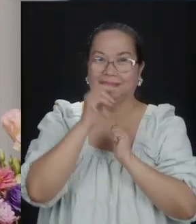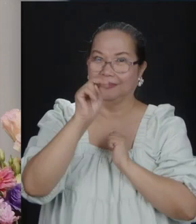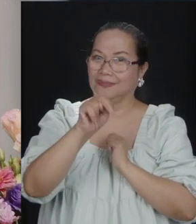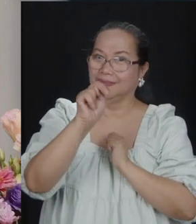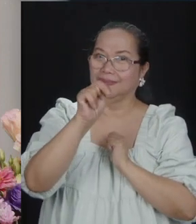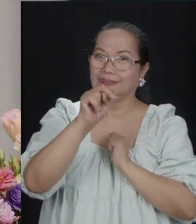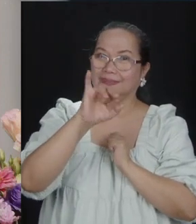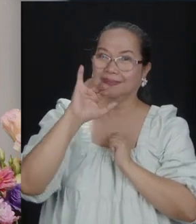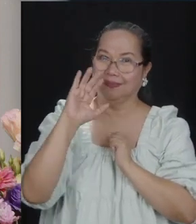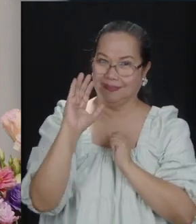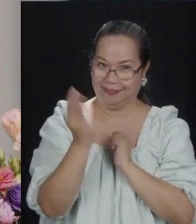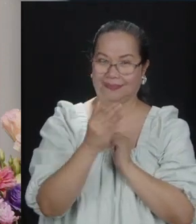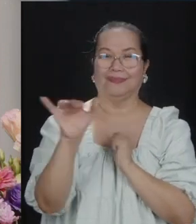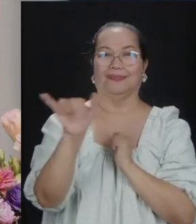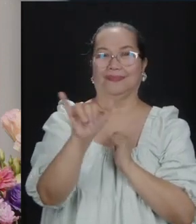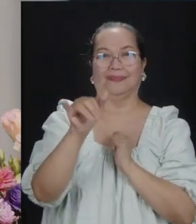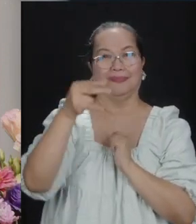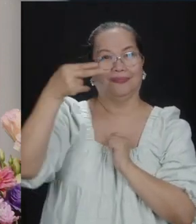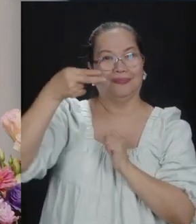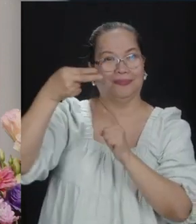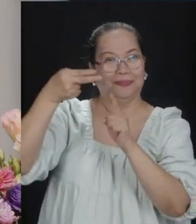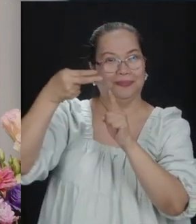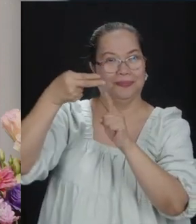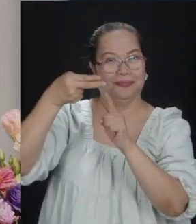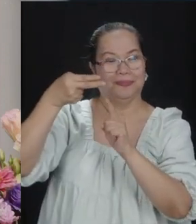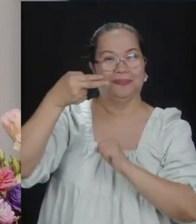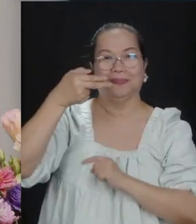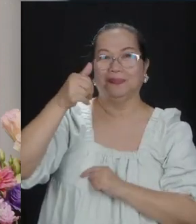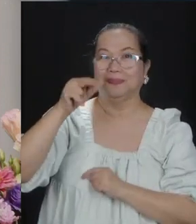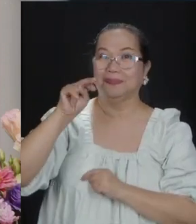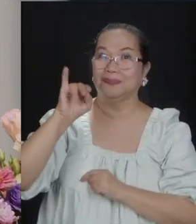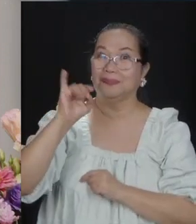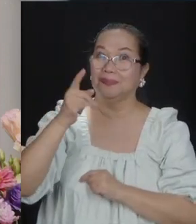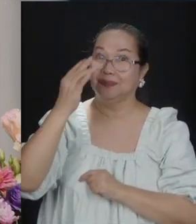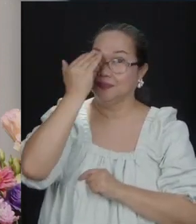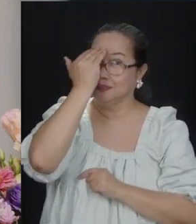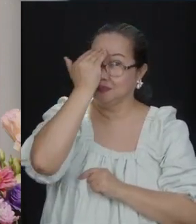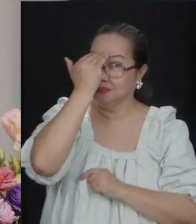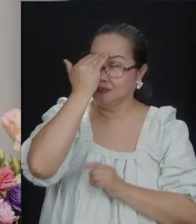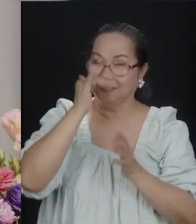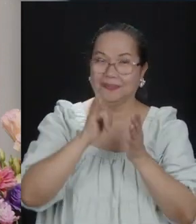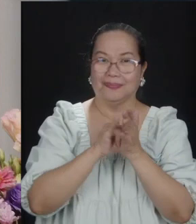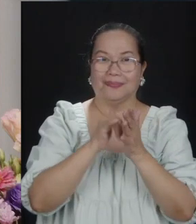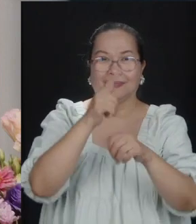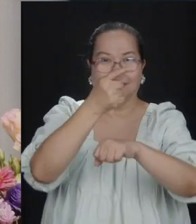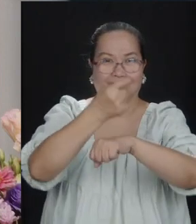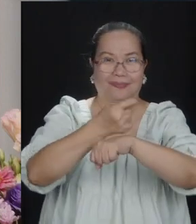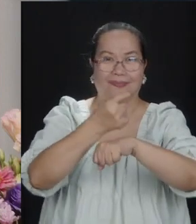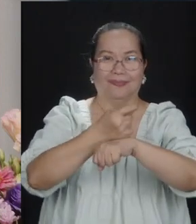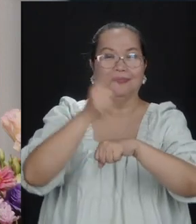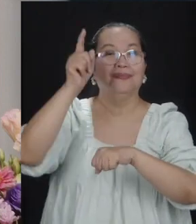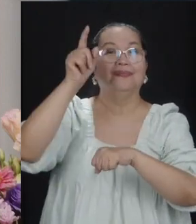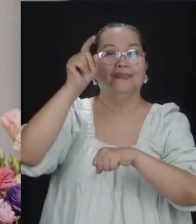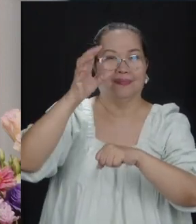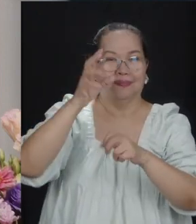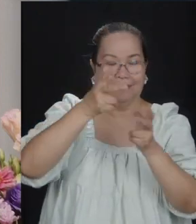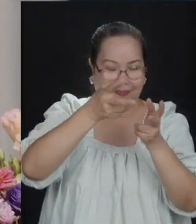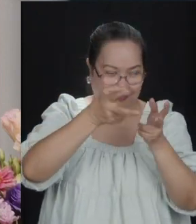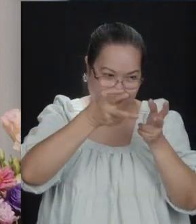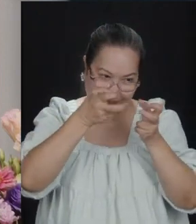be like Hannah. So Hannah knew that at the temple, Yahweh will hear